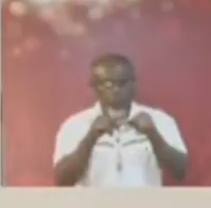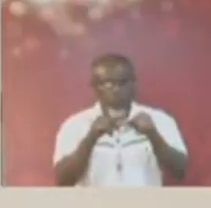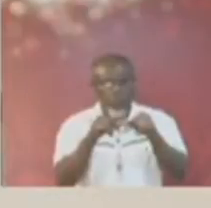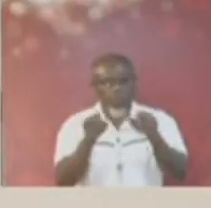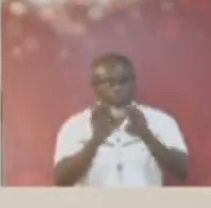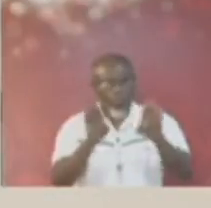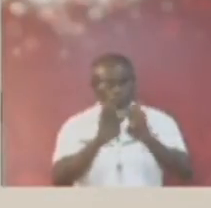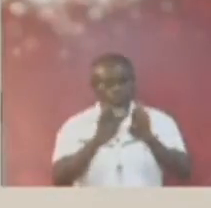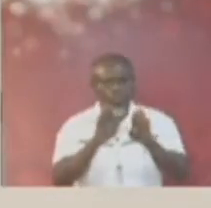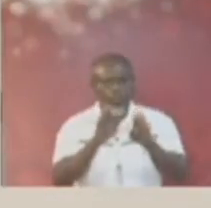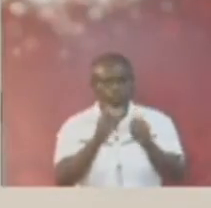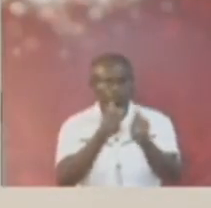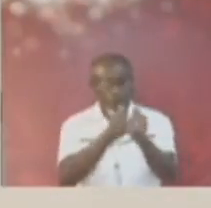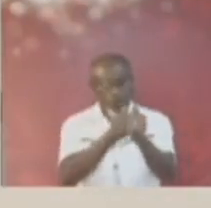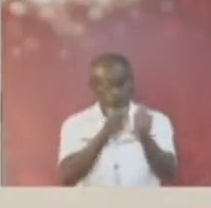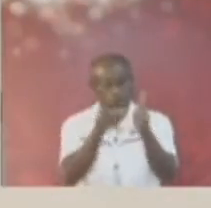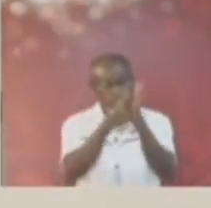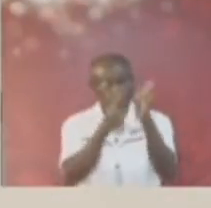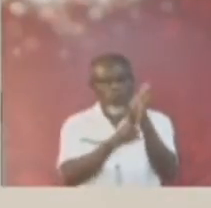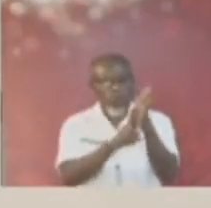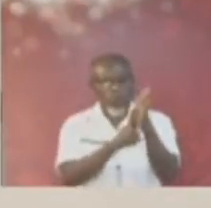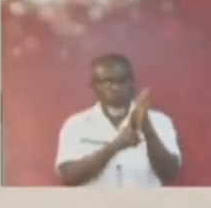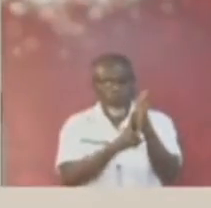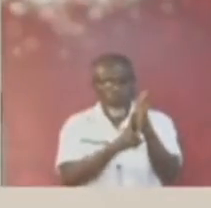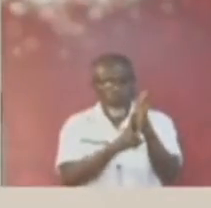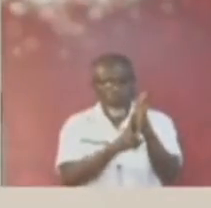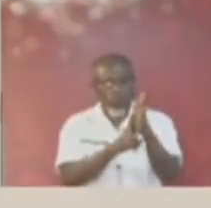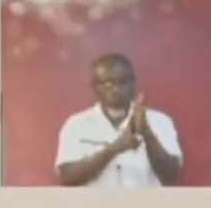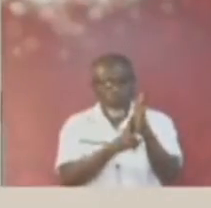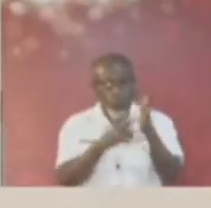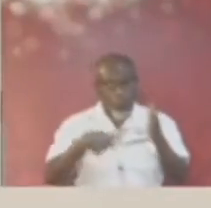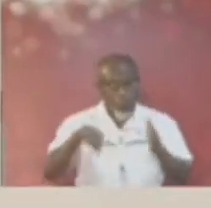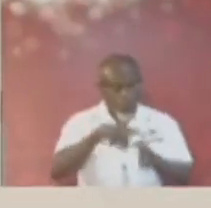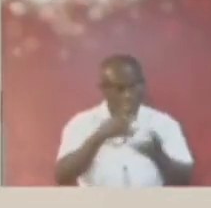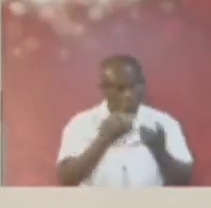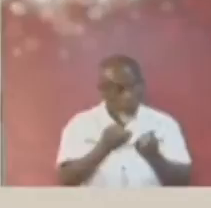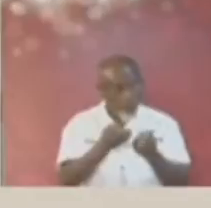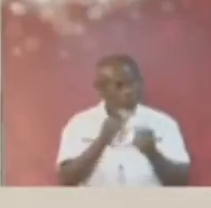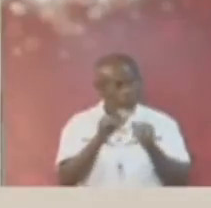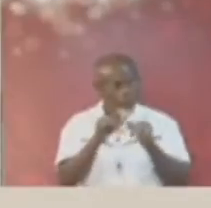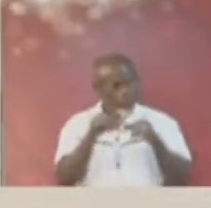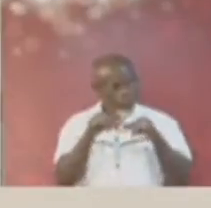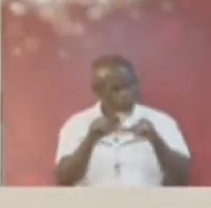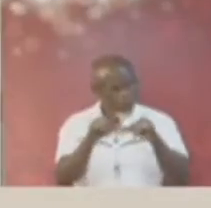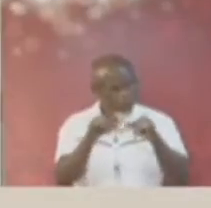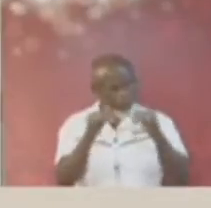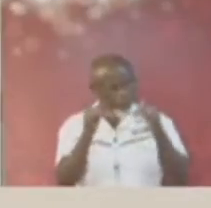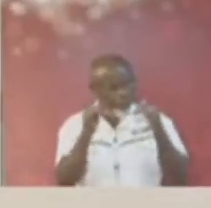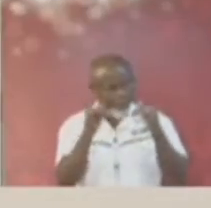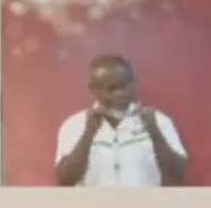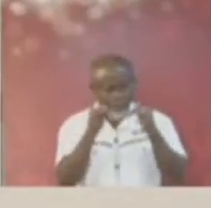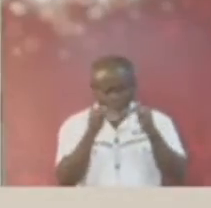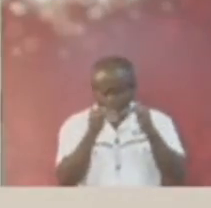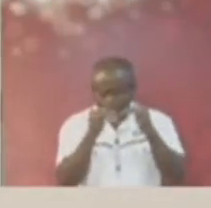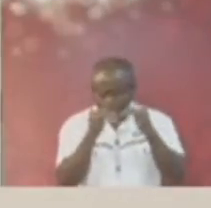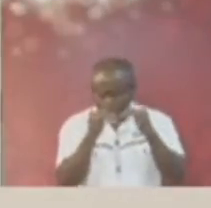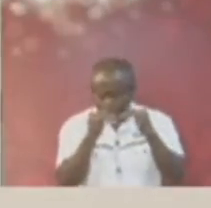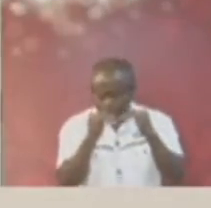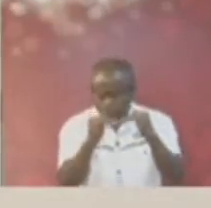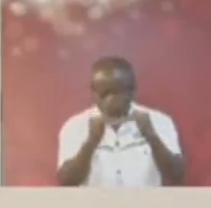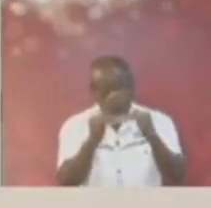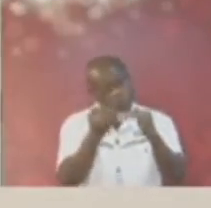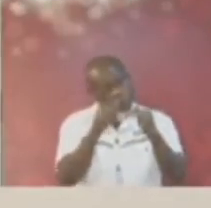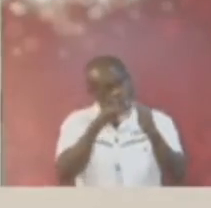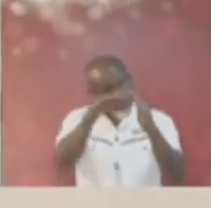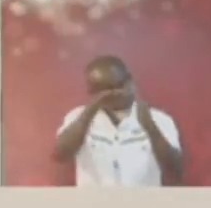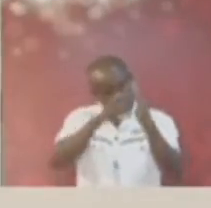on an even keel, and we want to maintain either the even keel or increased reduction in cases. So we want